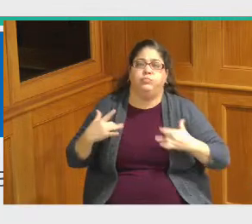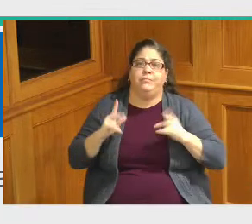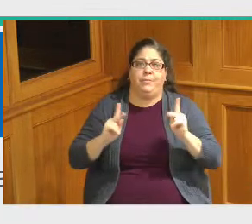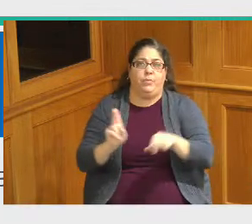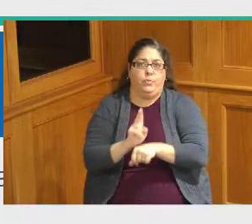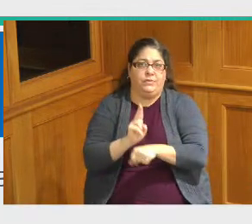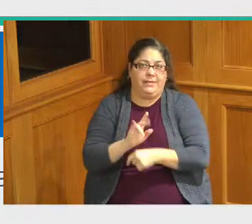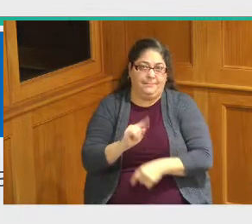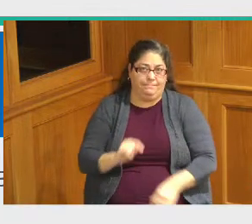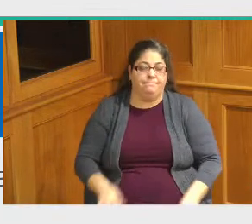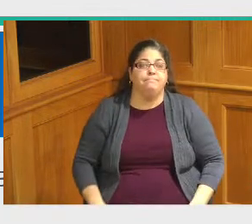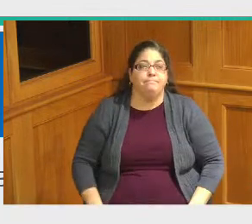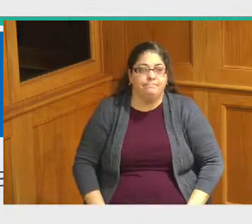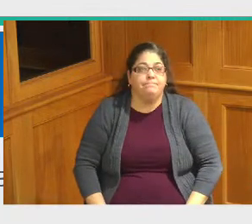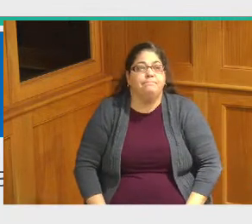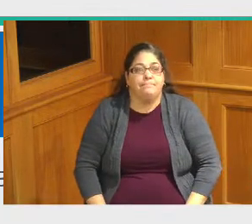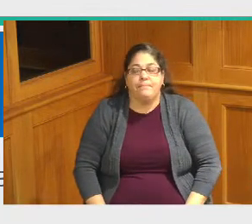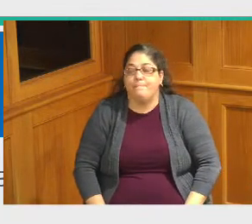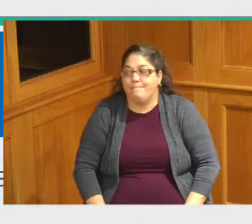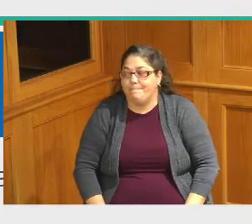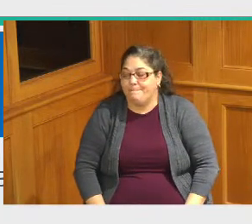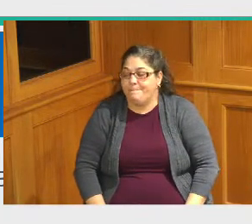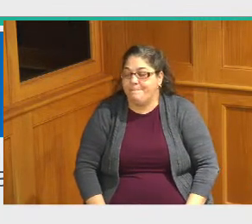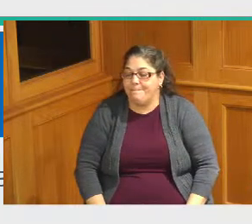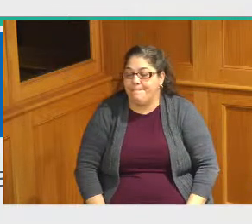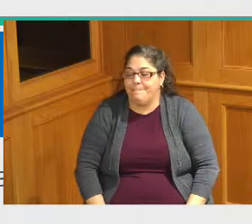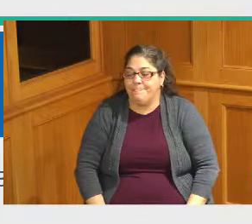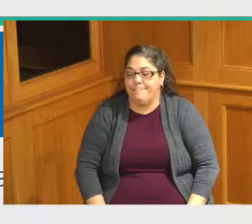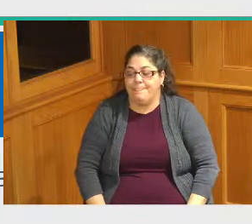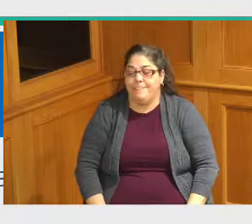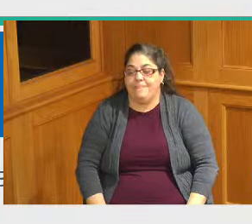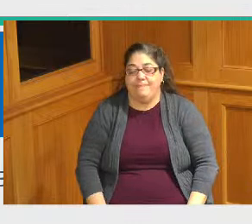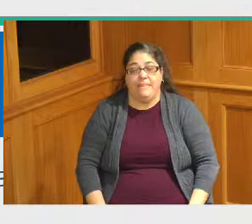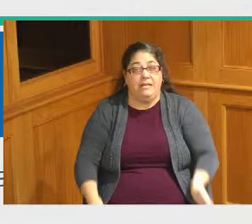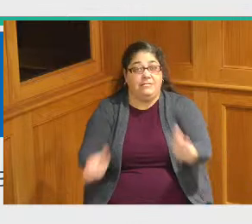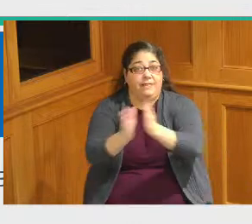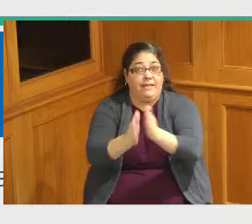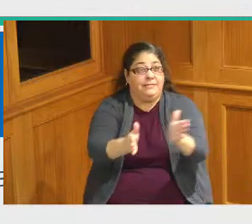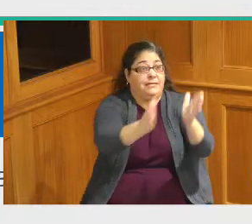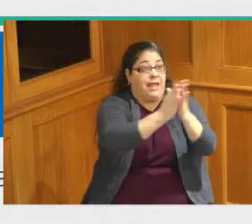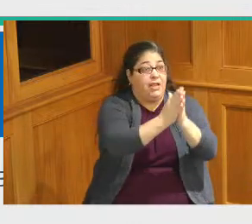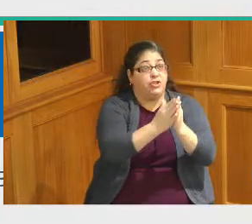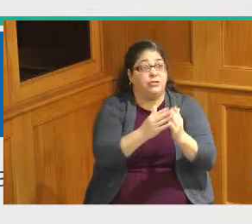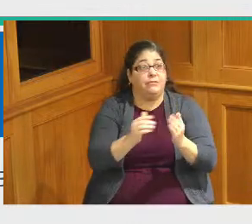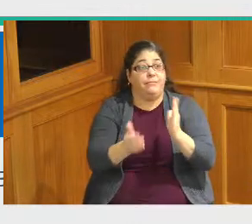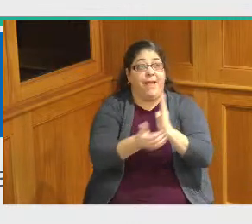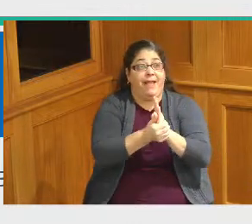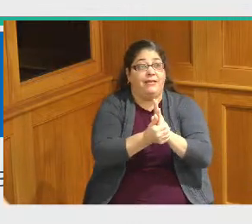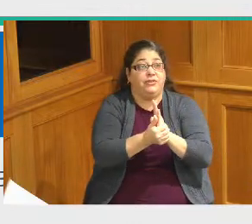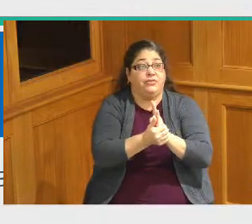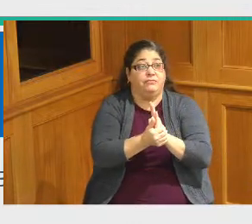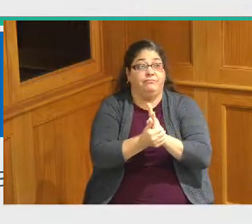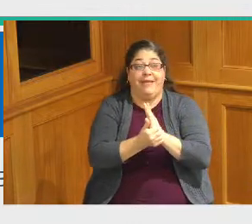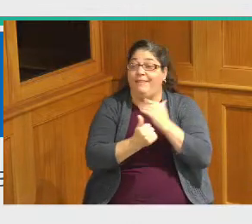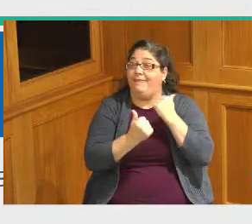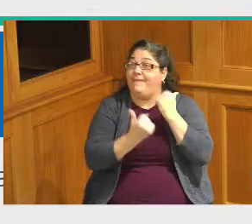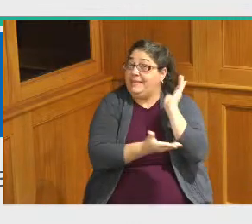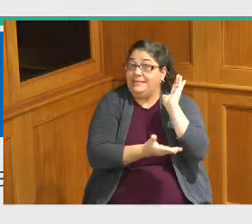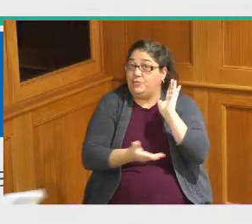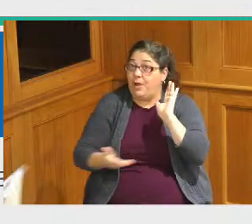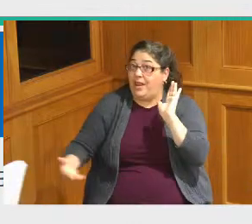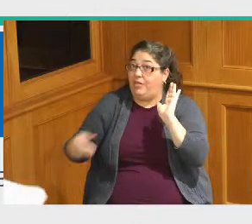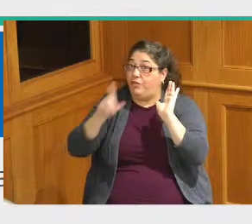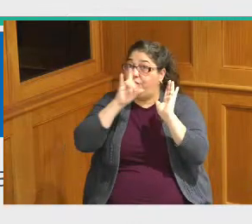that. Solicitation package. This is it. Okay,